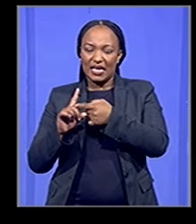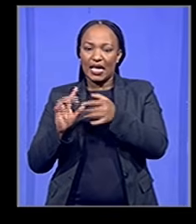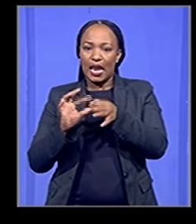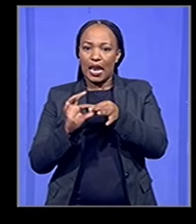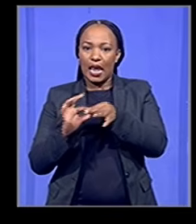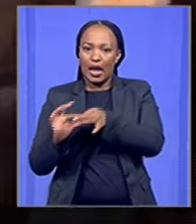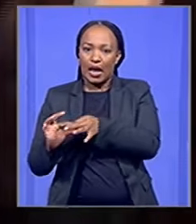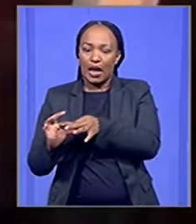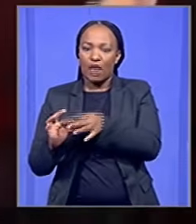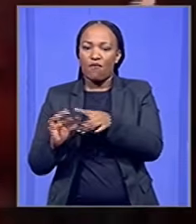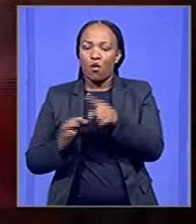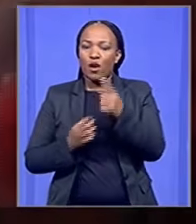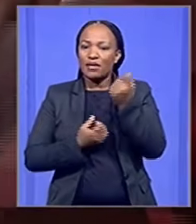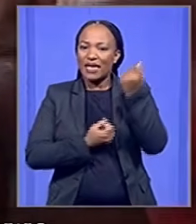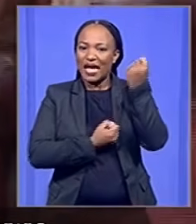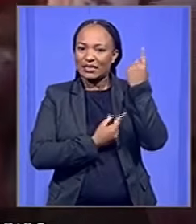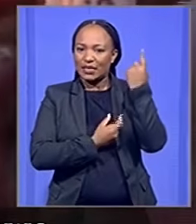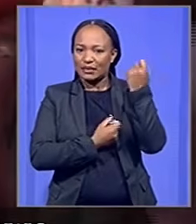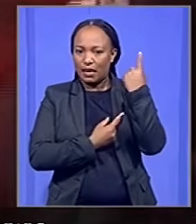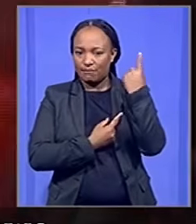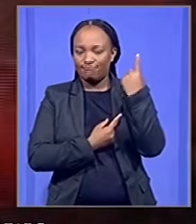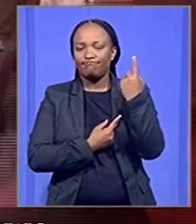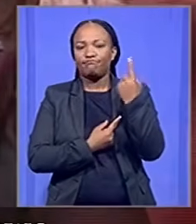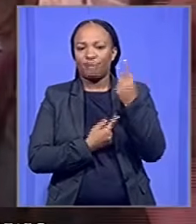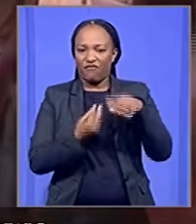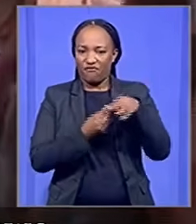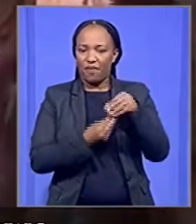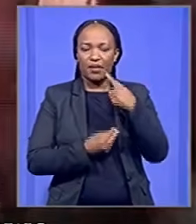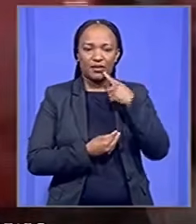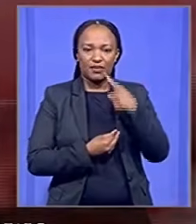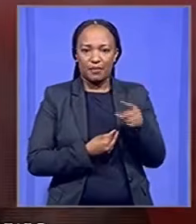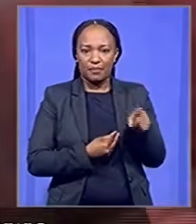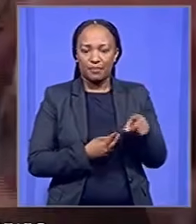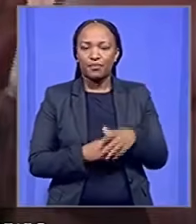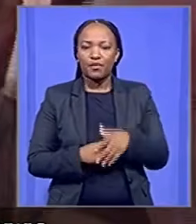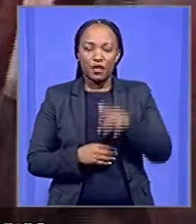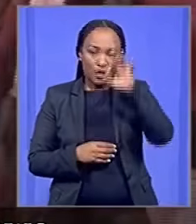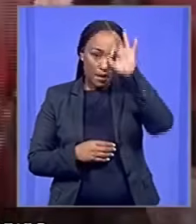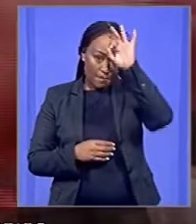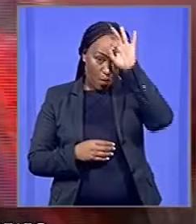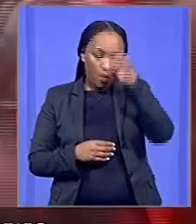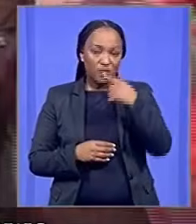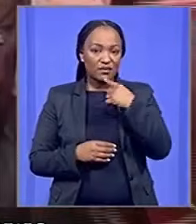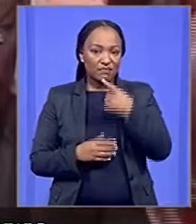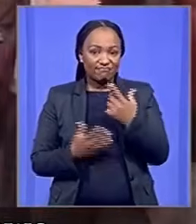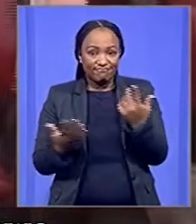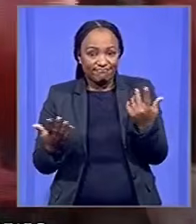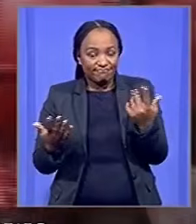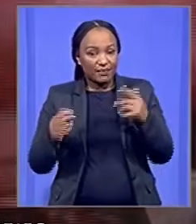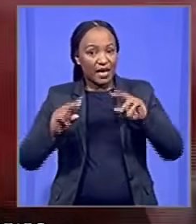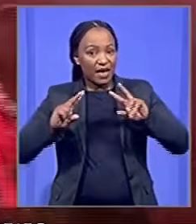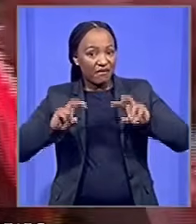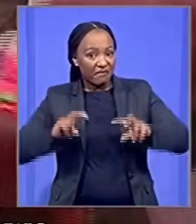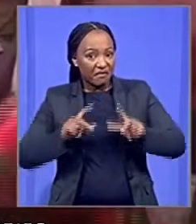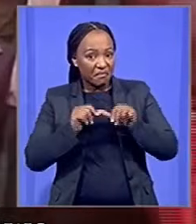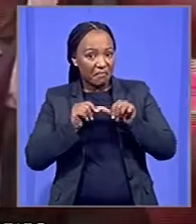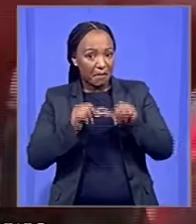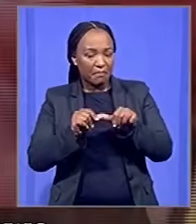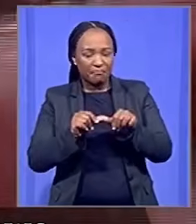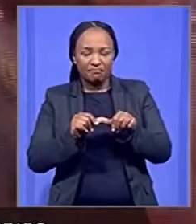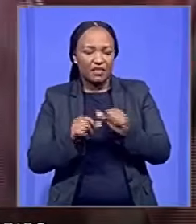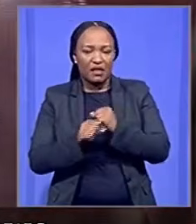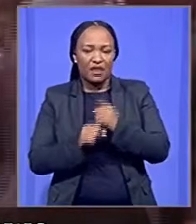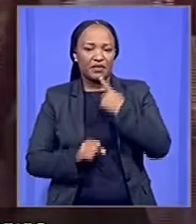sepelelanang le sedimo. Ka bjalo maphodisa ga sa tiišeletša ge ba dinyakišo di tšwela pele molatong o. Ke Mahlatse Phalading,